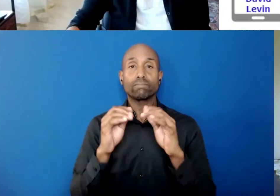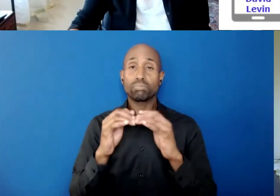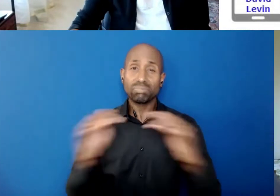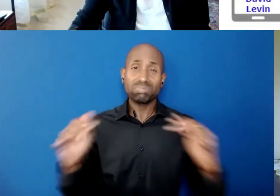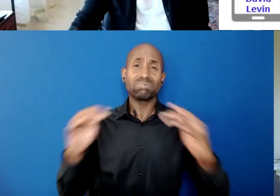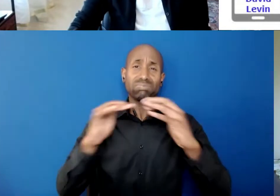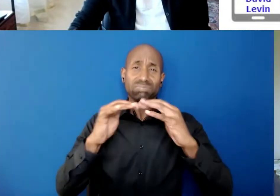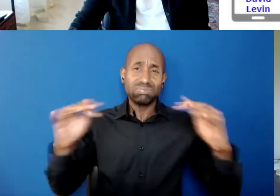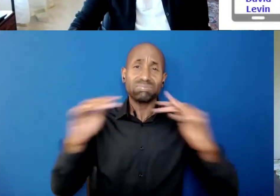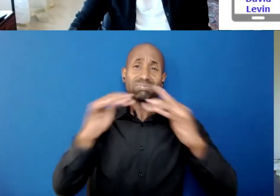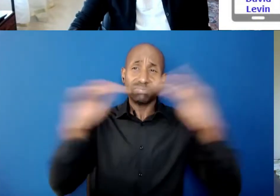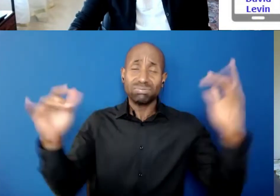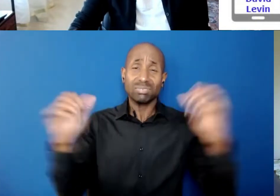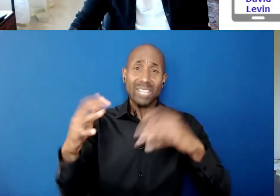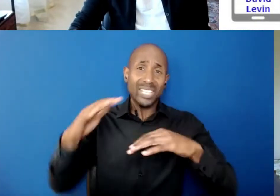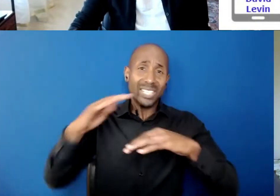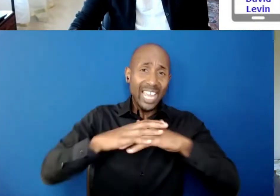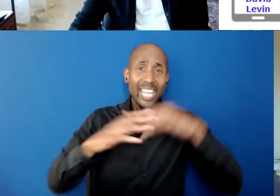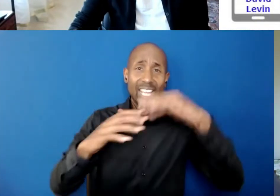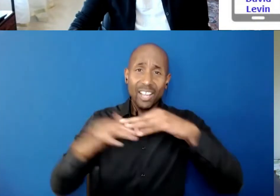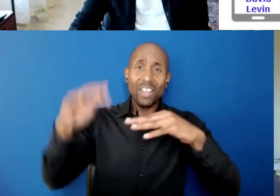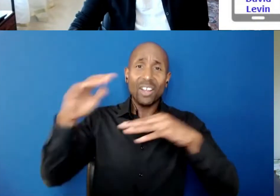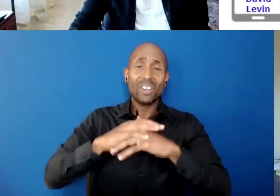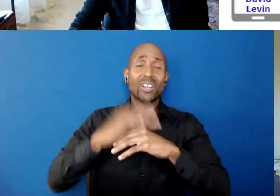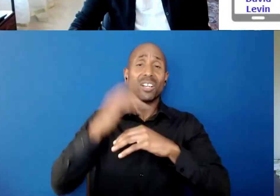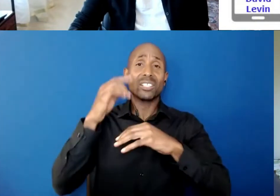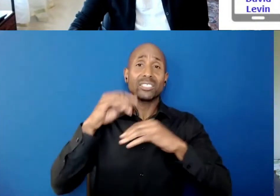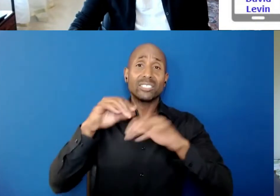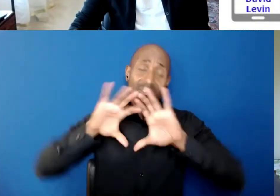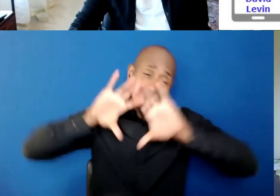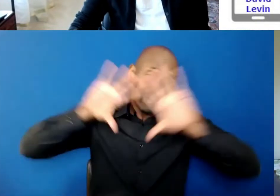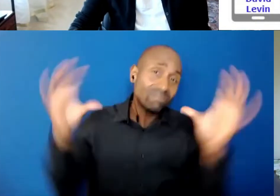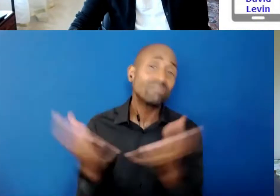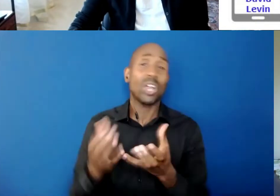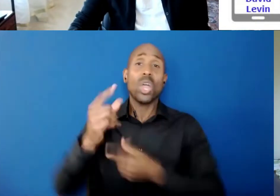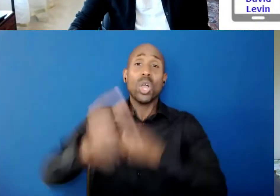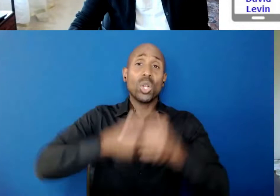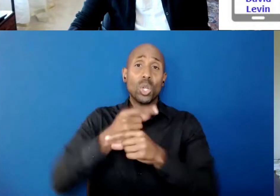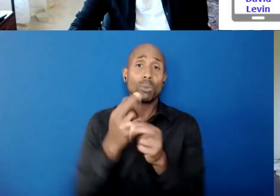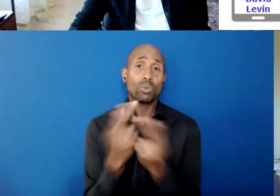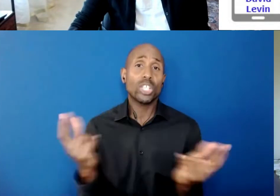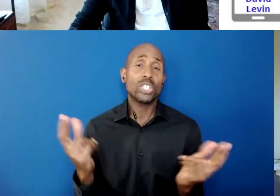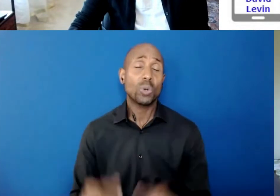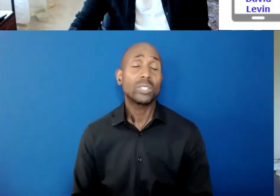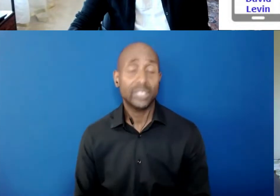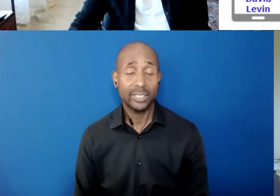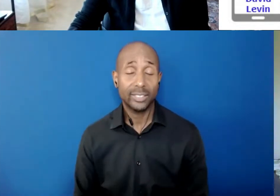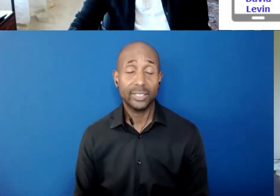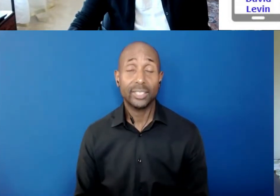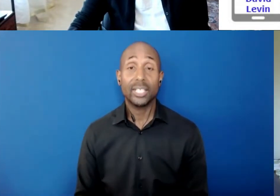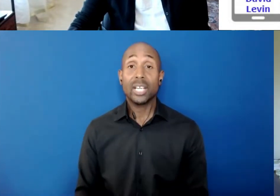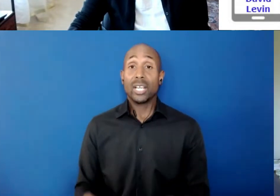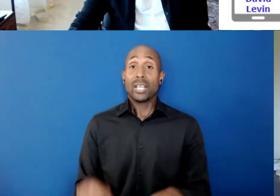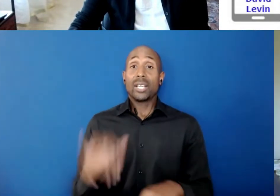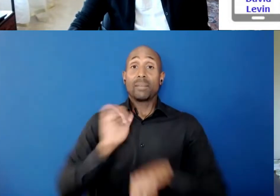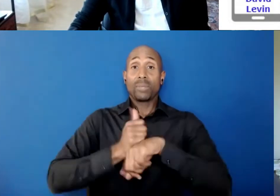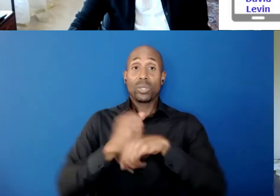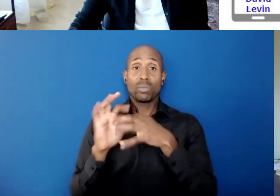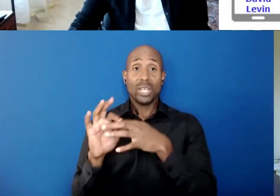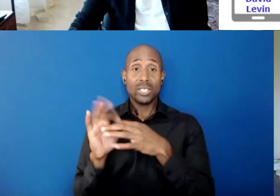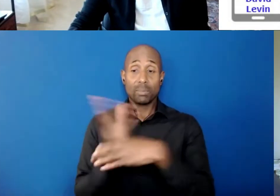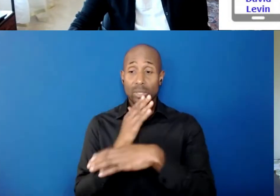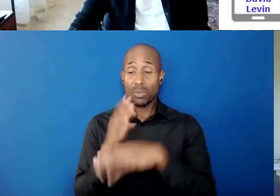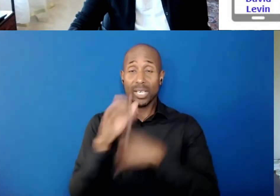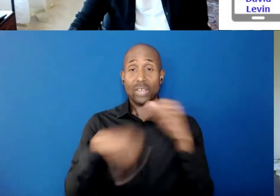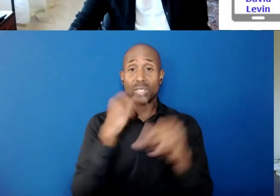resource. We're building bridges. We talk about this between international exchange organizations and the